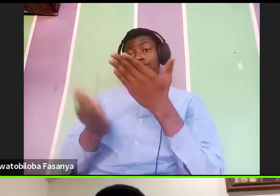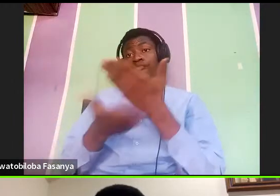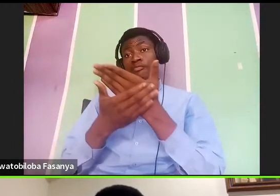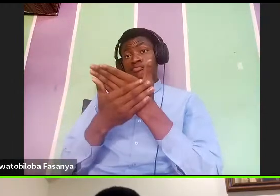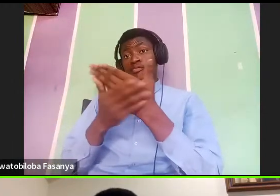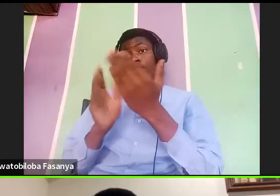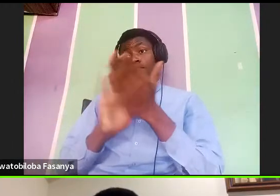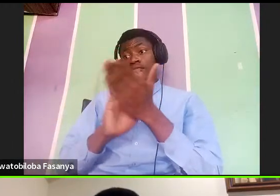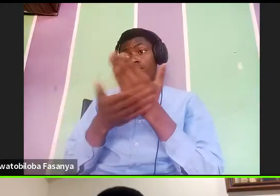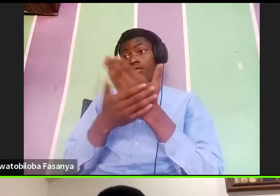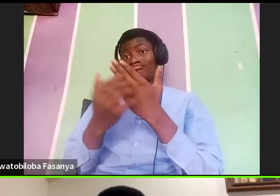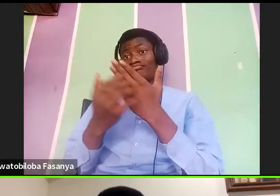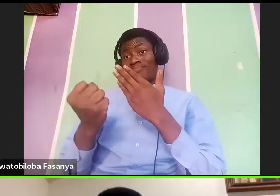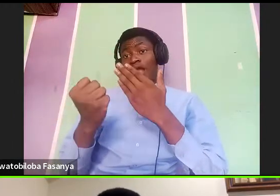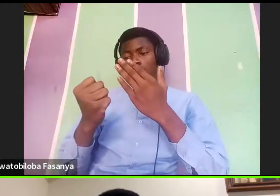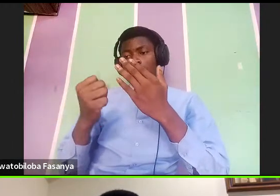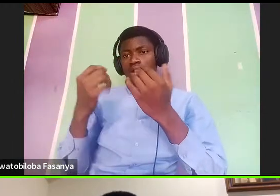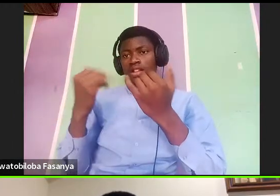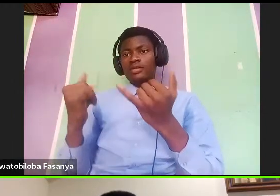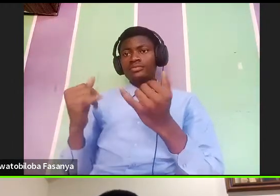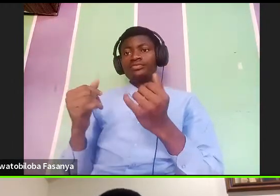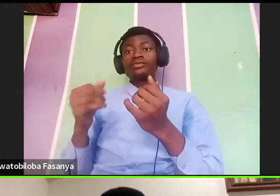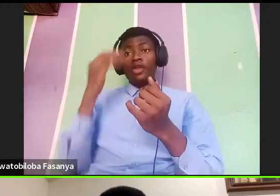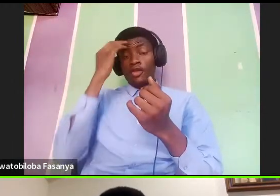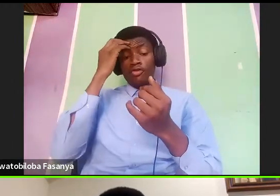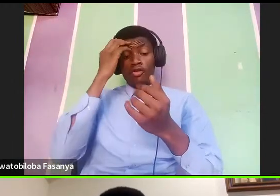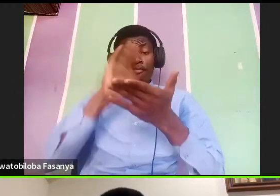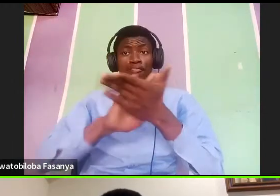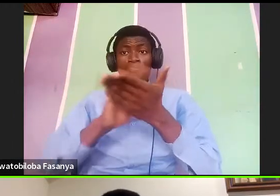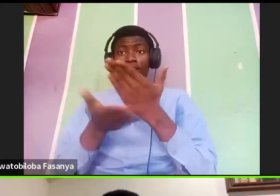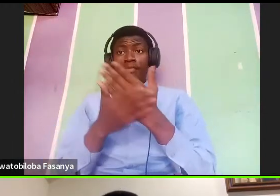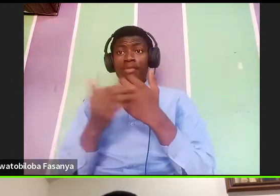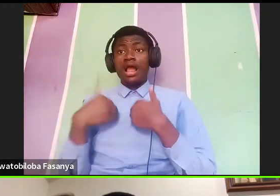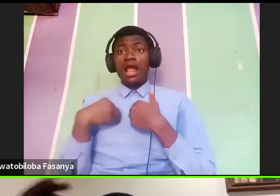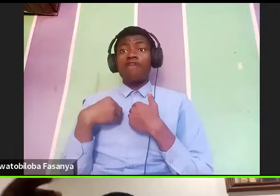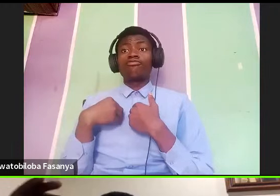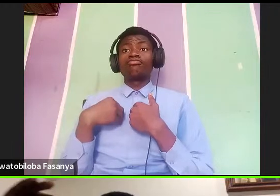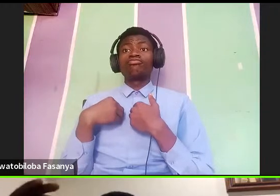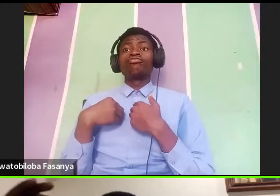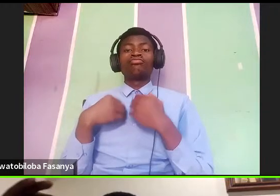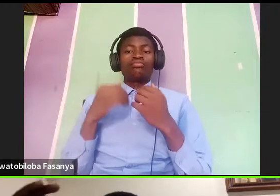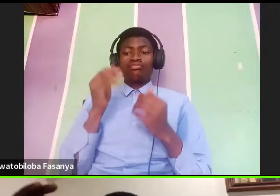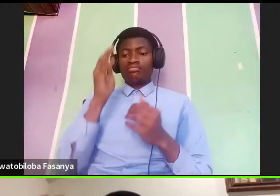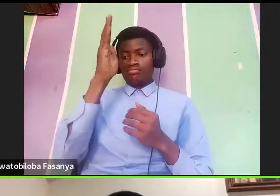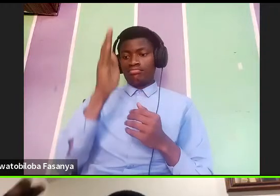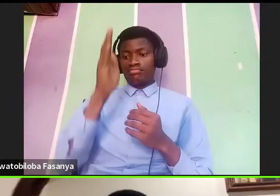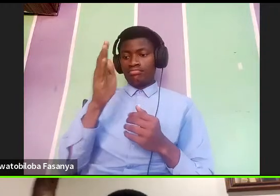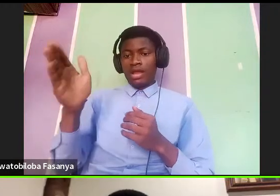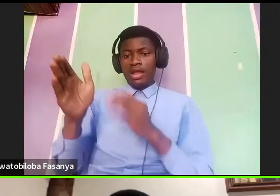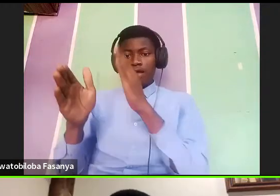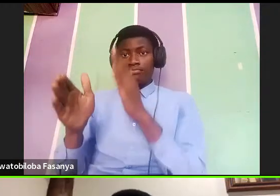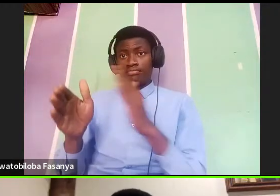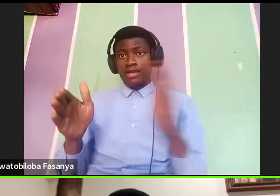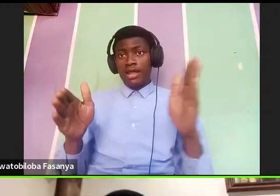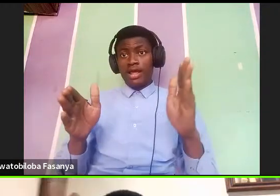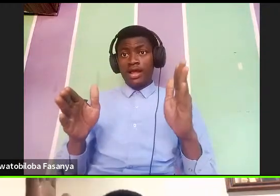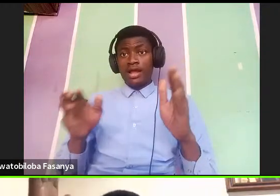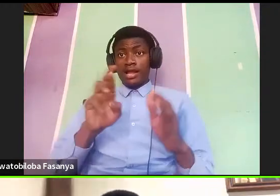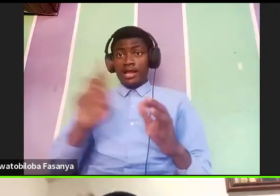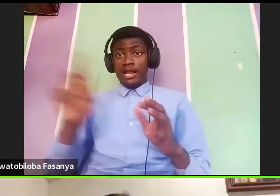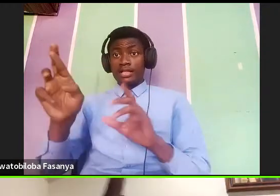you divide the half of the buttocks into 4. So the upper quadrant,